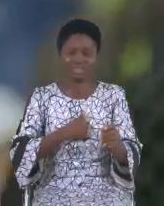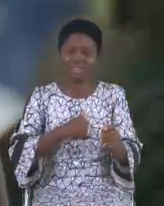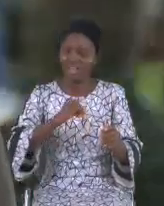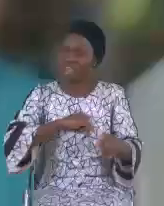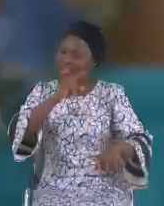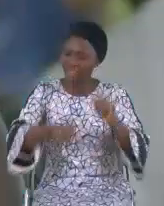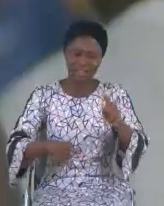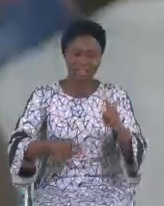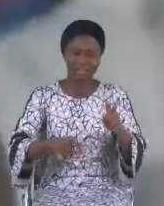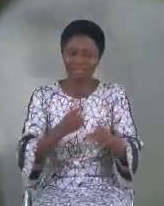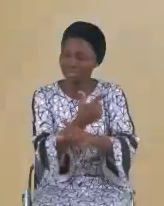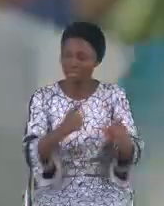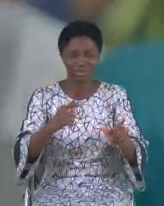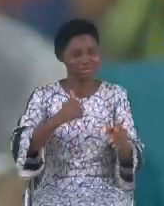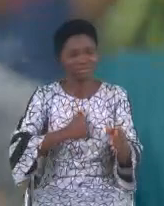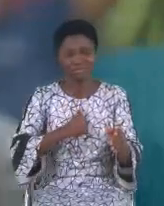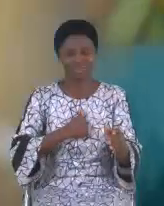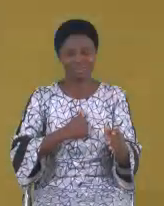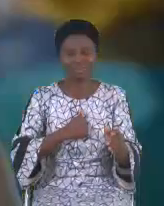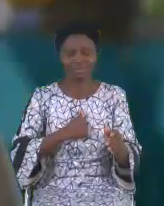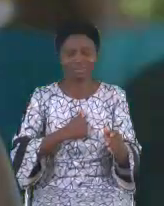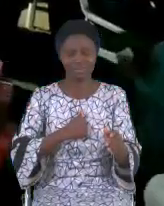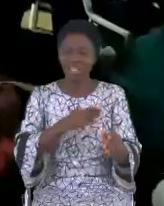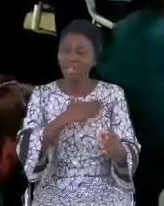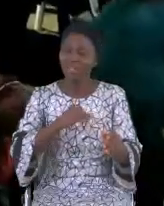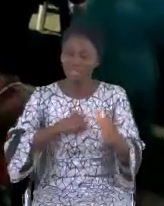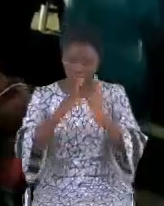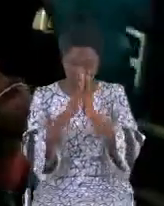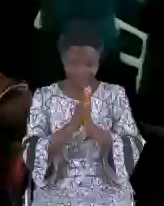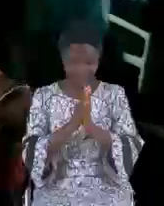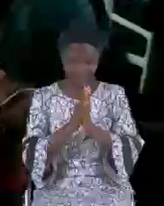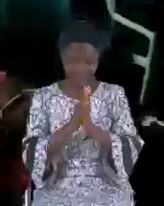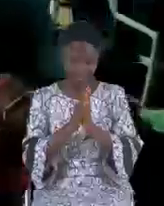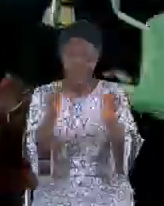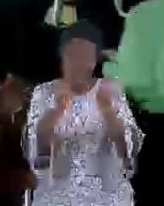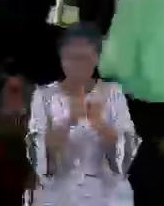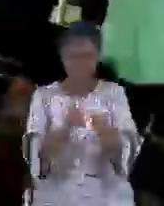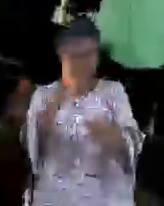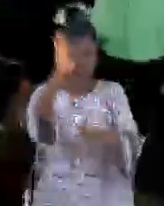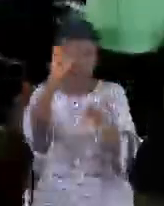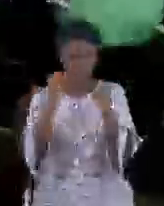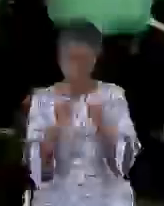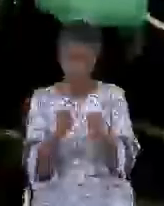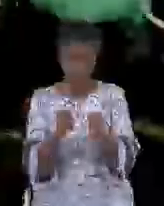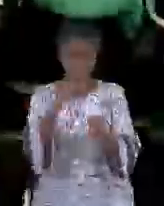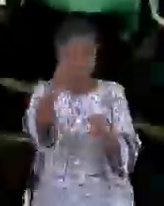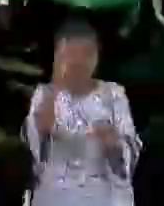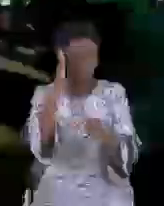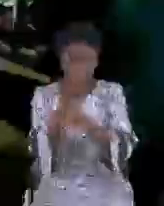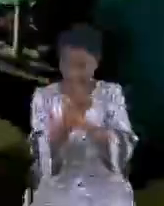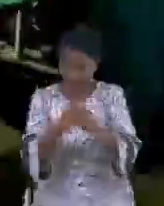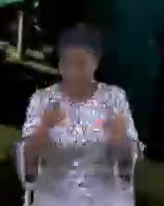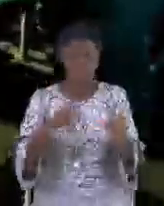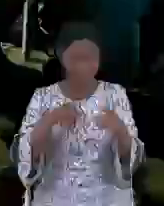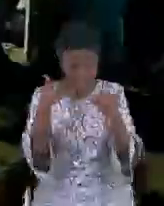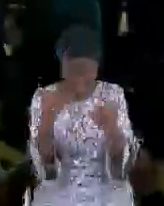liberate myself. And I pray with your power, you liberate me